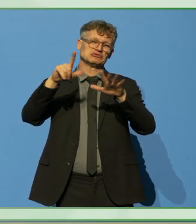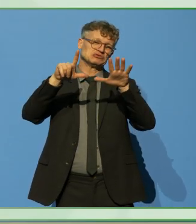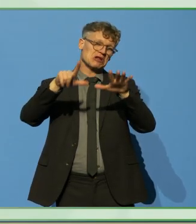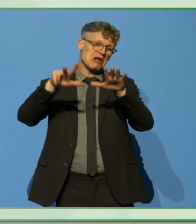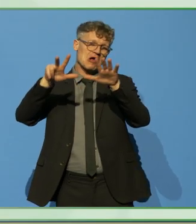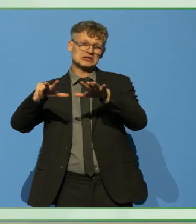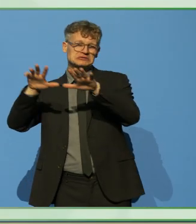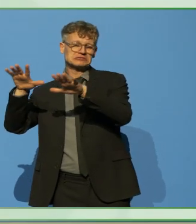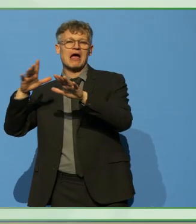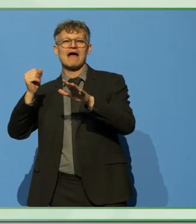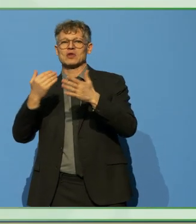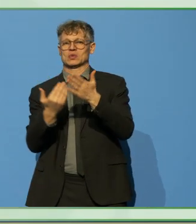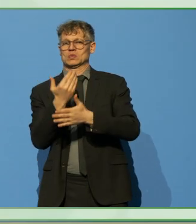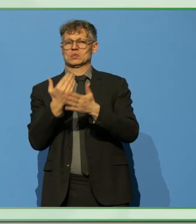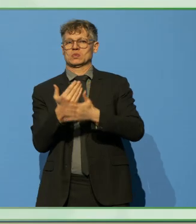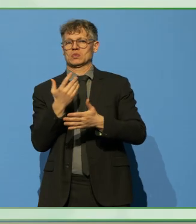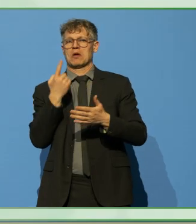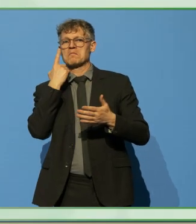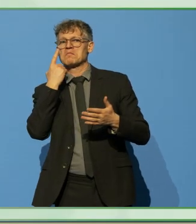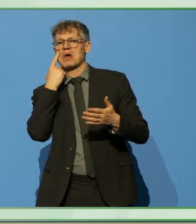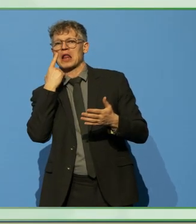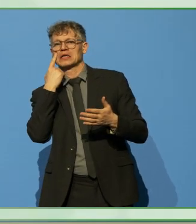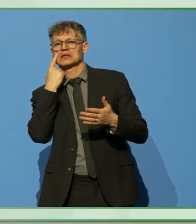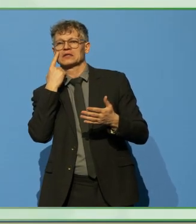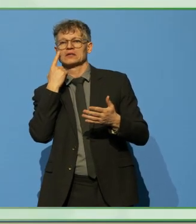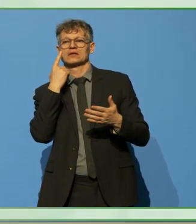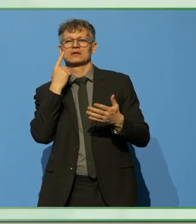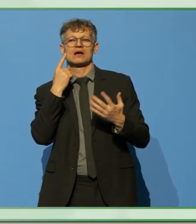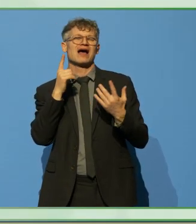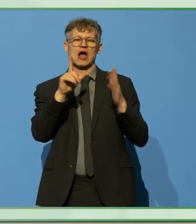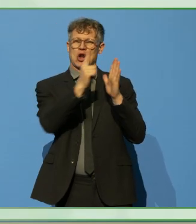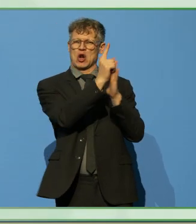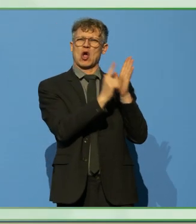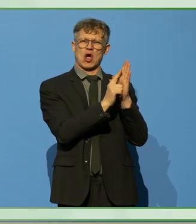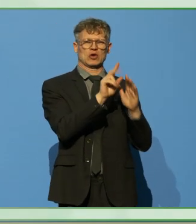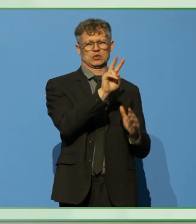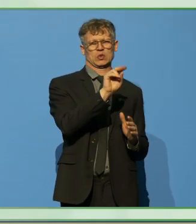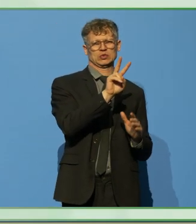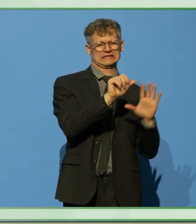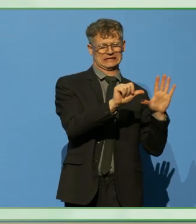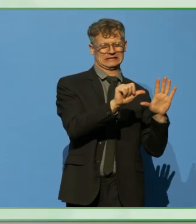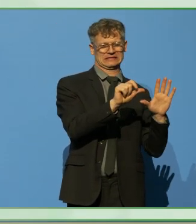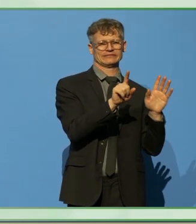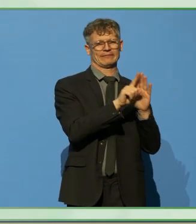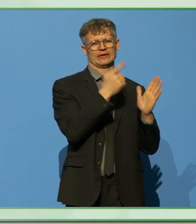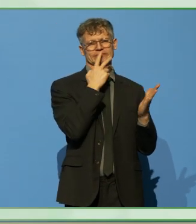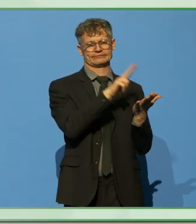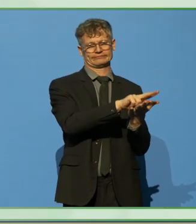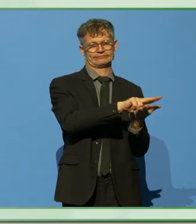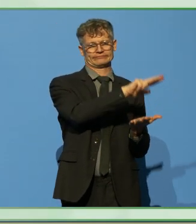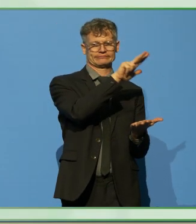in 2026, a first introduction in the whole of Europe could be foreseen on